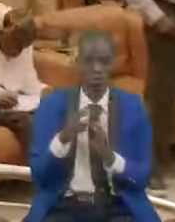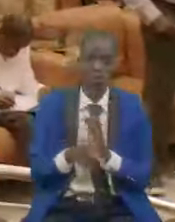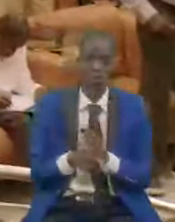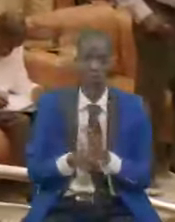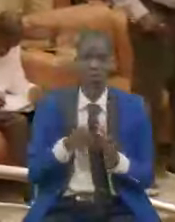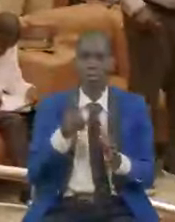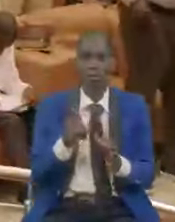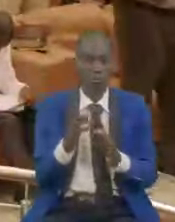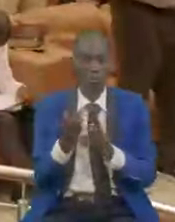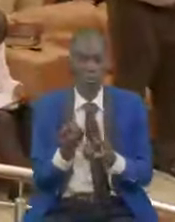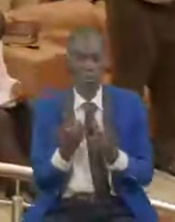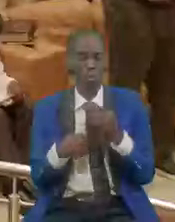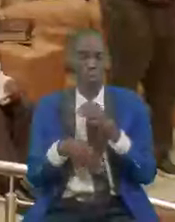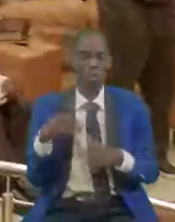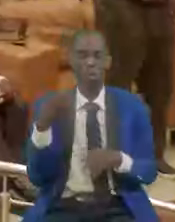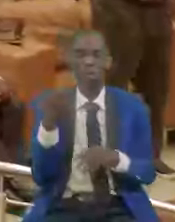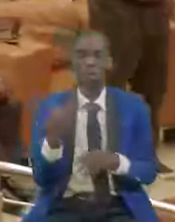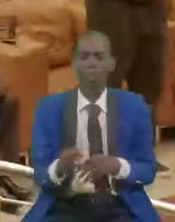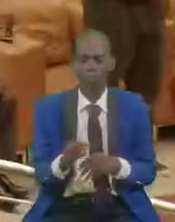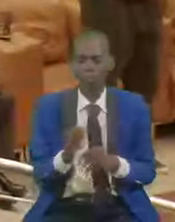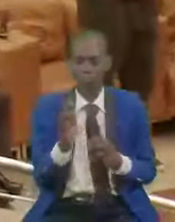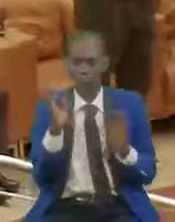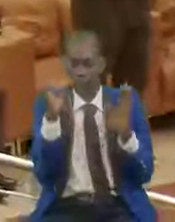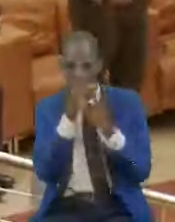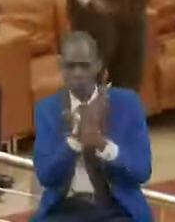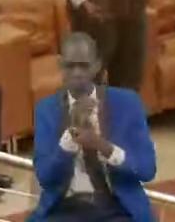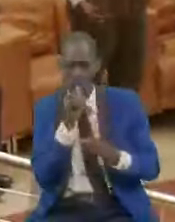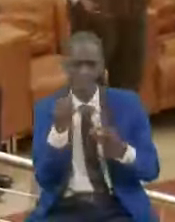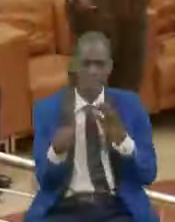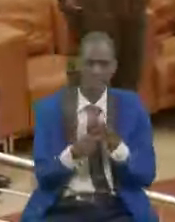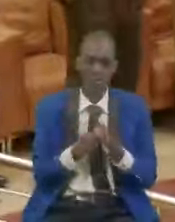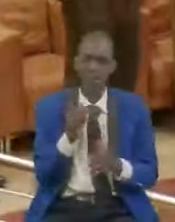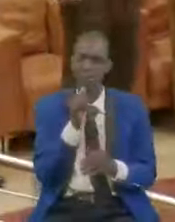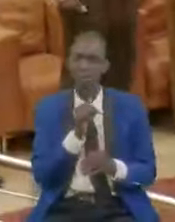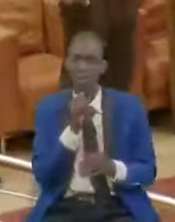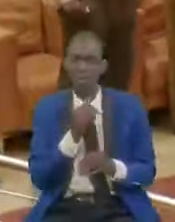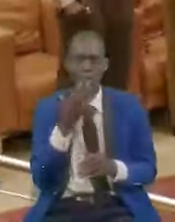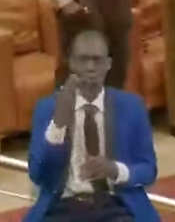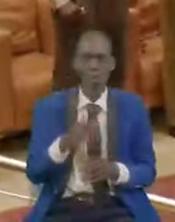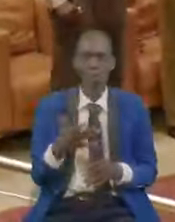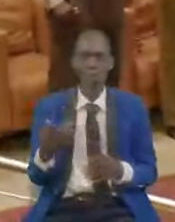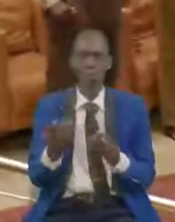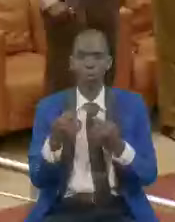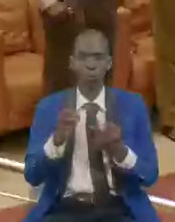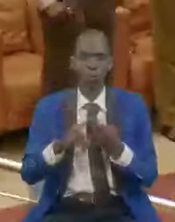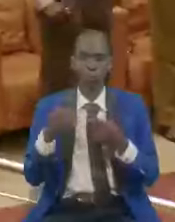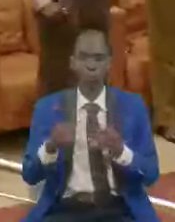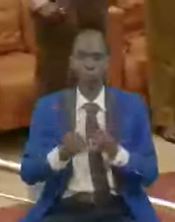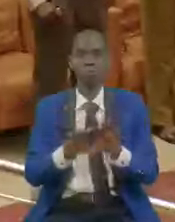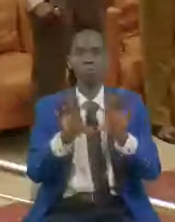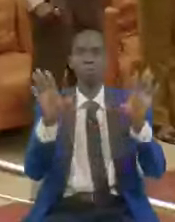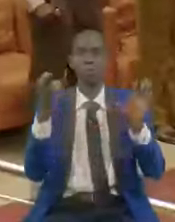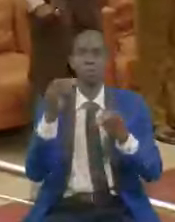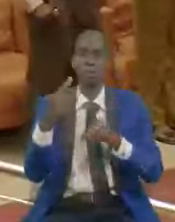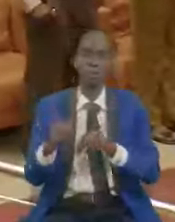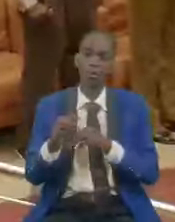and come out of shady things, and you come to the light, you come to Christ, the light of the